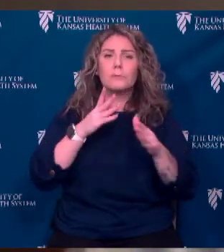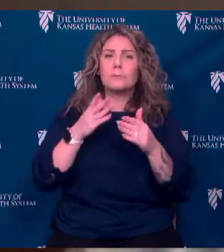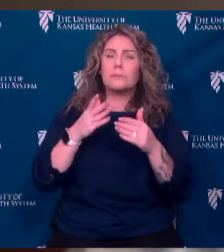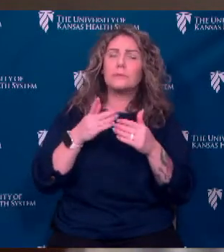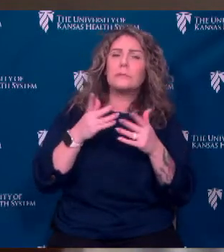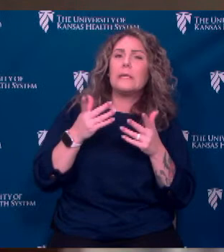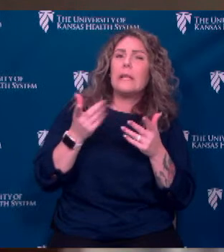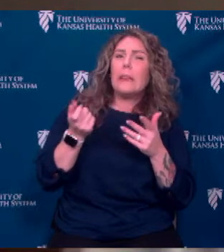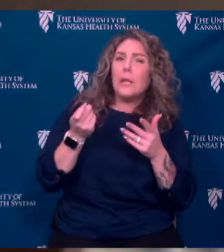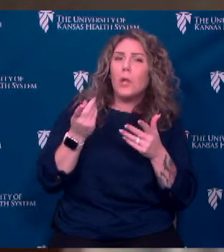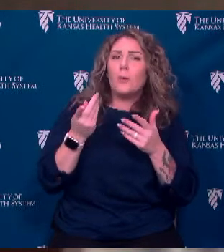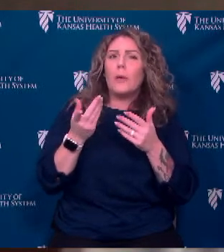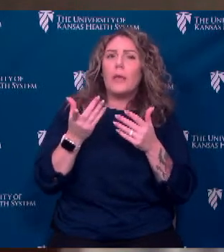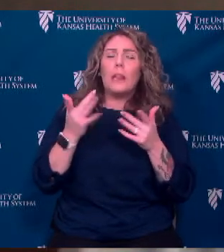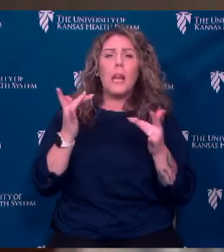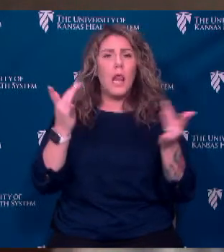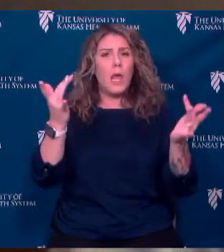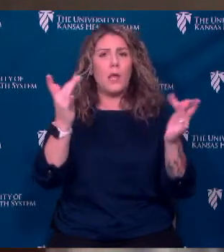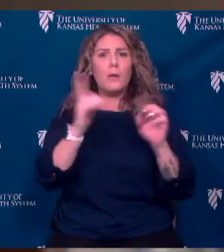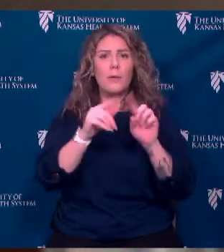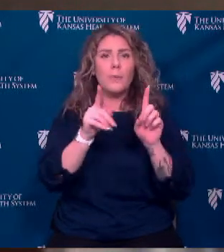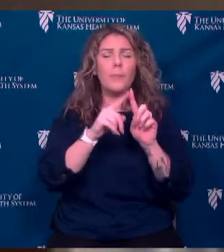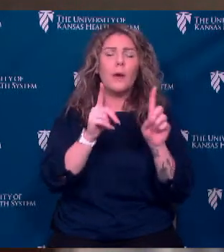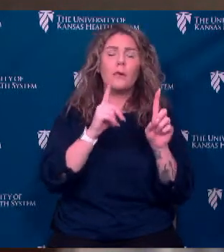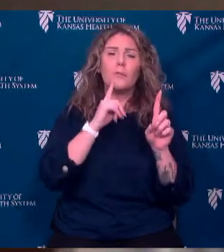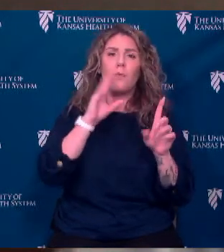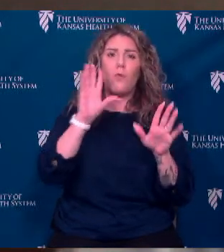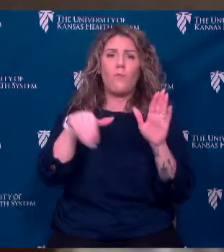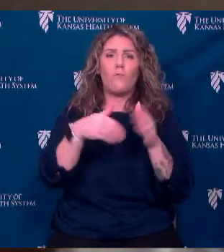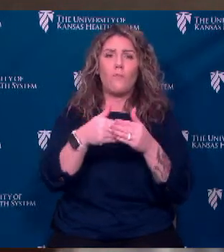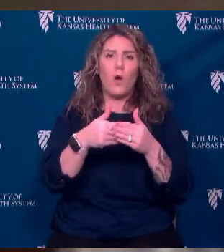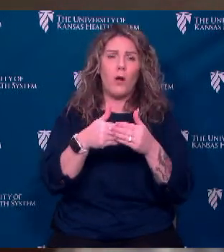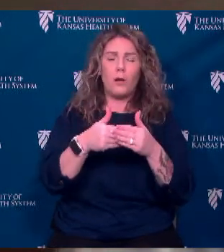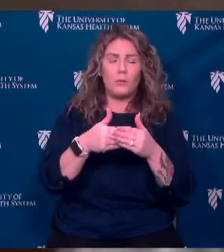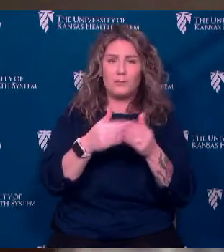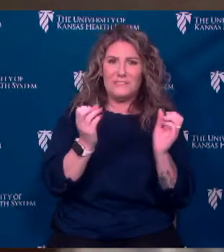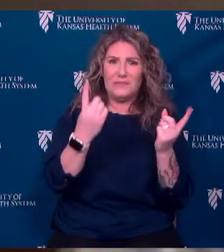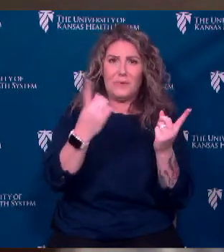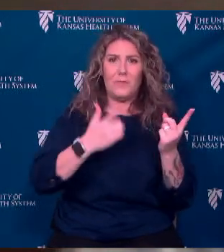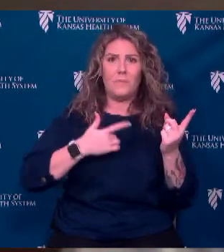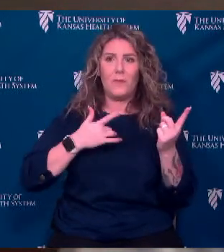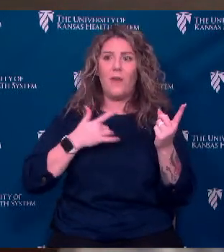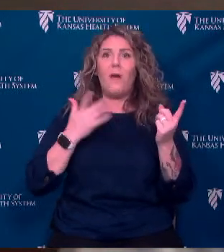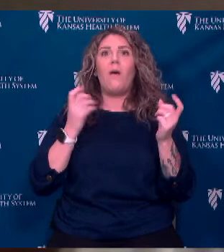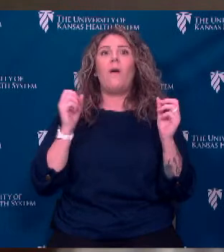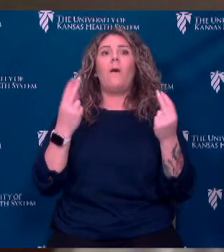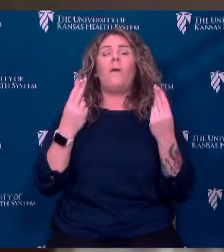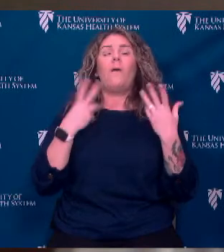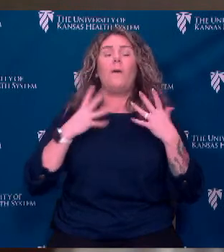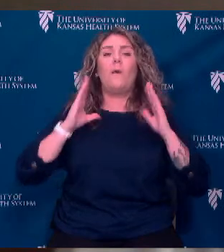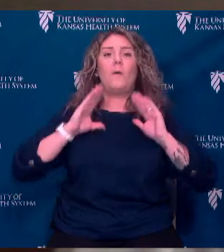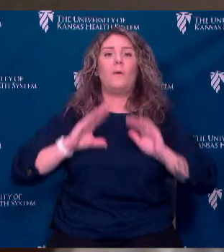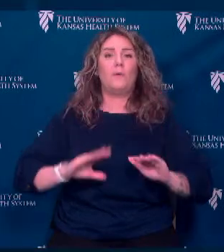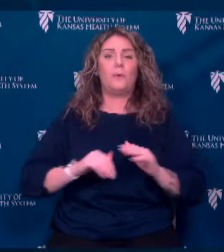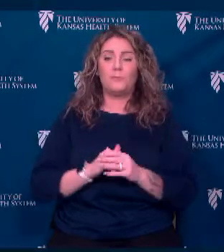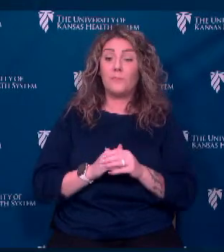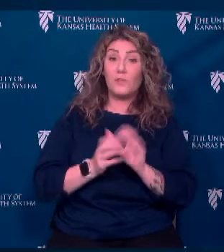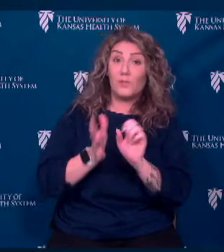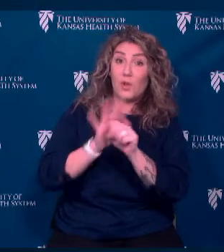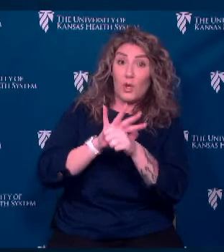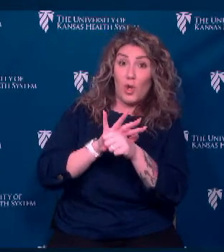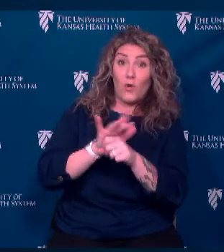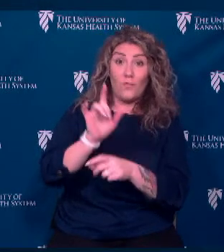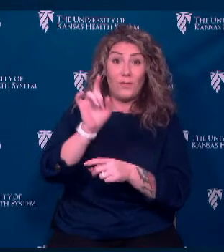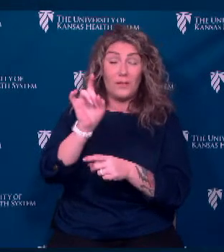some fronts, but overall, no one is feeling like we're anywhere out of the woods on this at this point. So COVID better, not